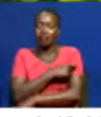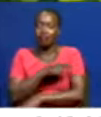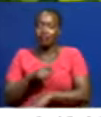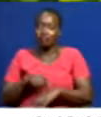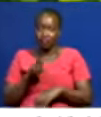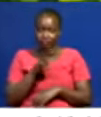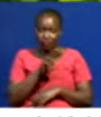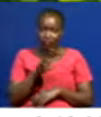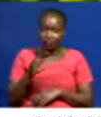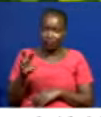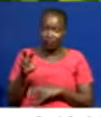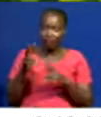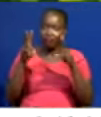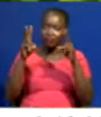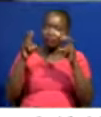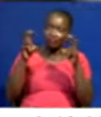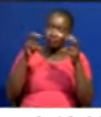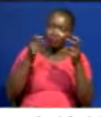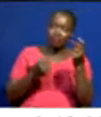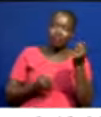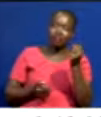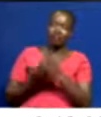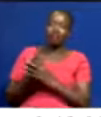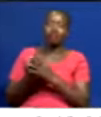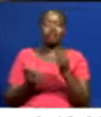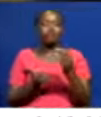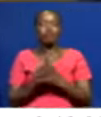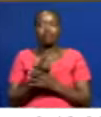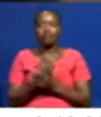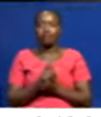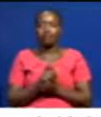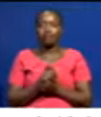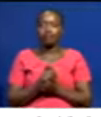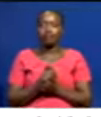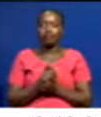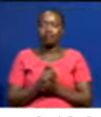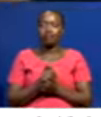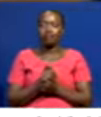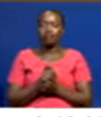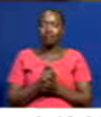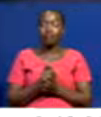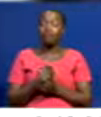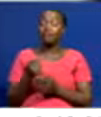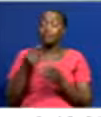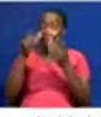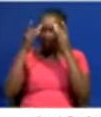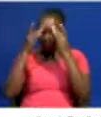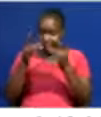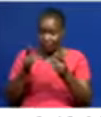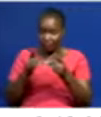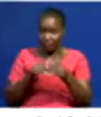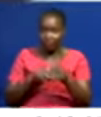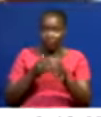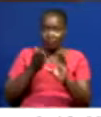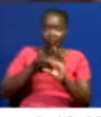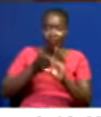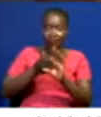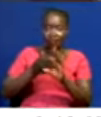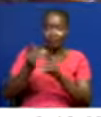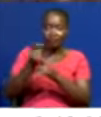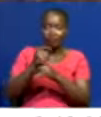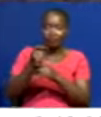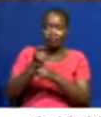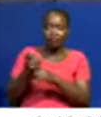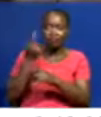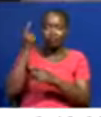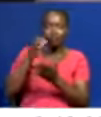see the issues coming up. The mental health disorder survivor decided to pursue a psychology course to